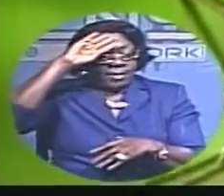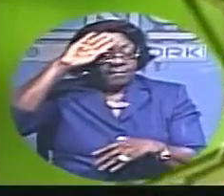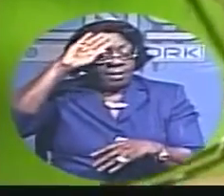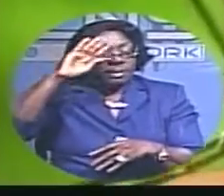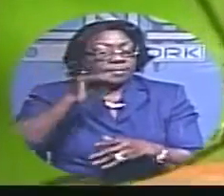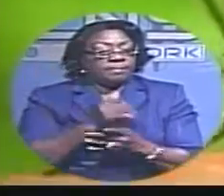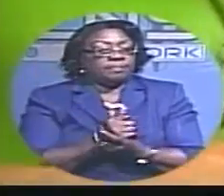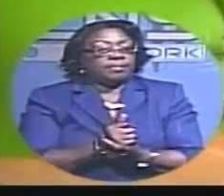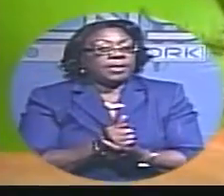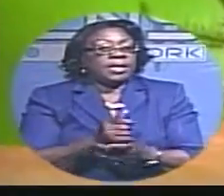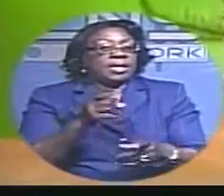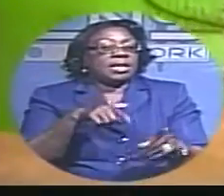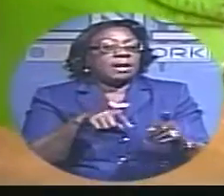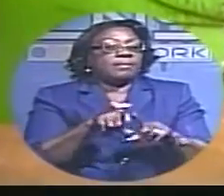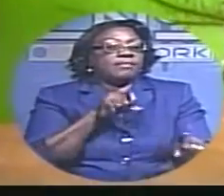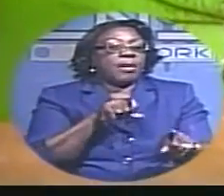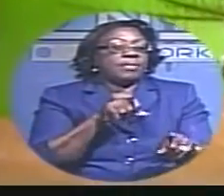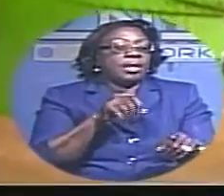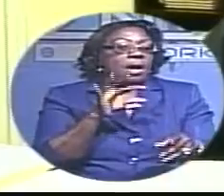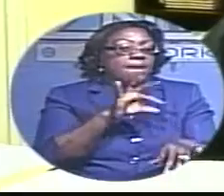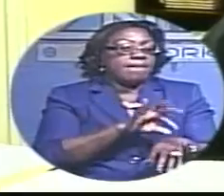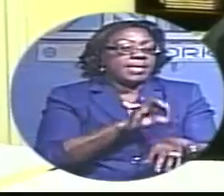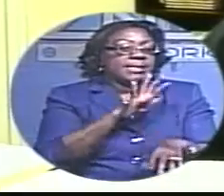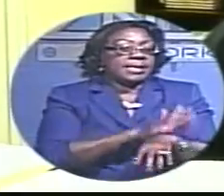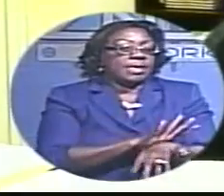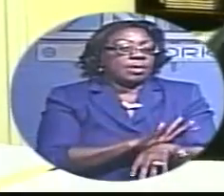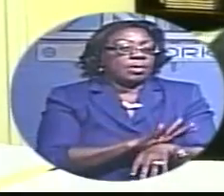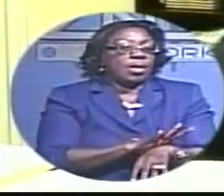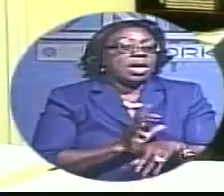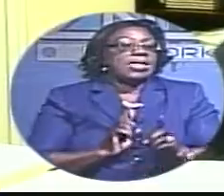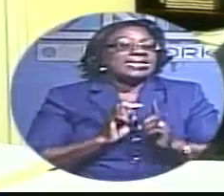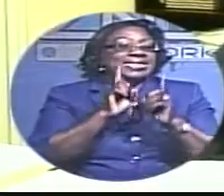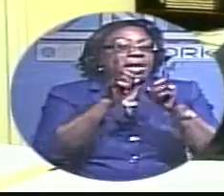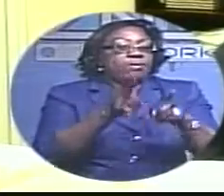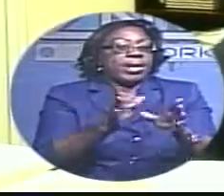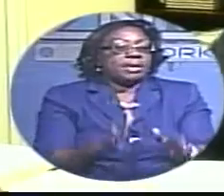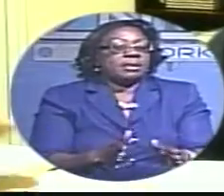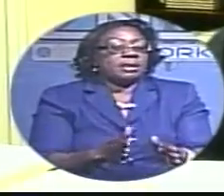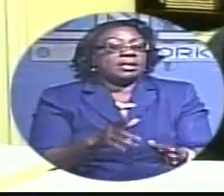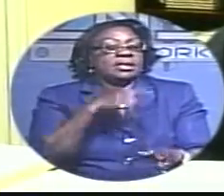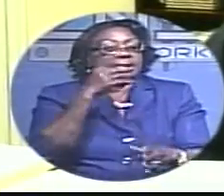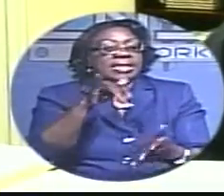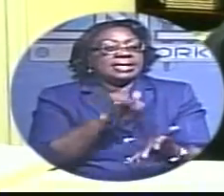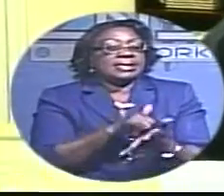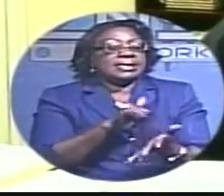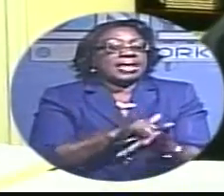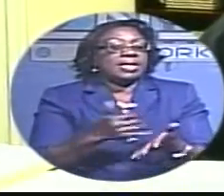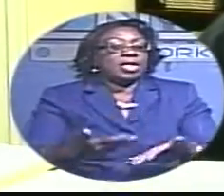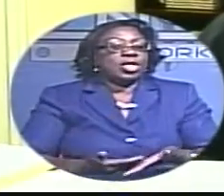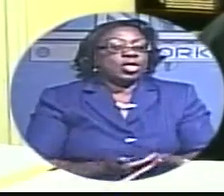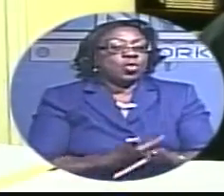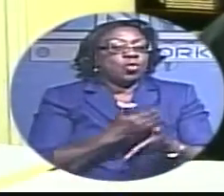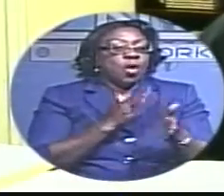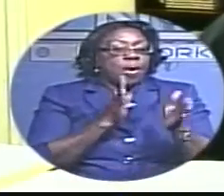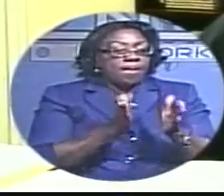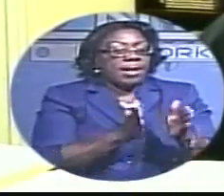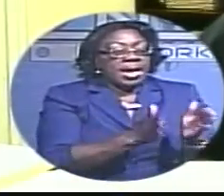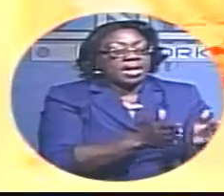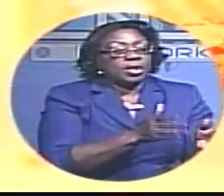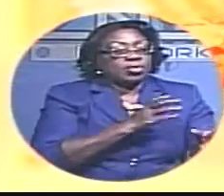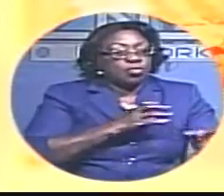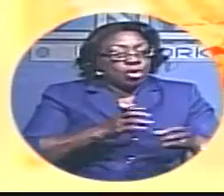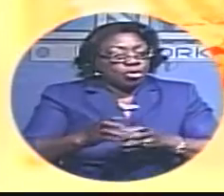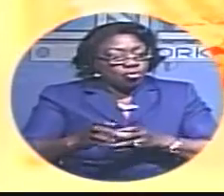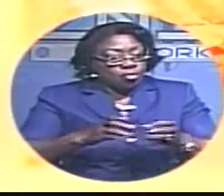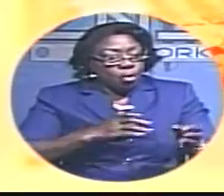aggressive Aedes aegypti mosquito. Director of Environmental Health Services, Melanie McKenzie, says the new strategy to control its spread,